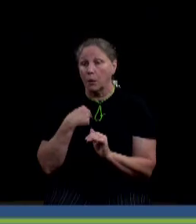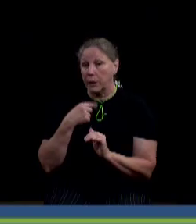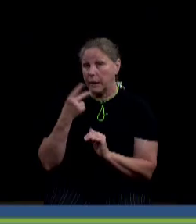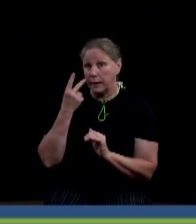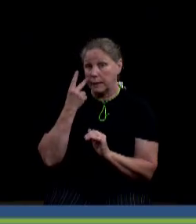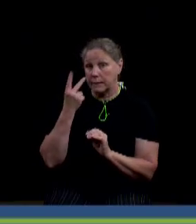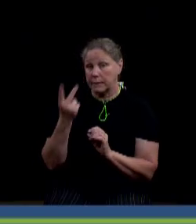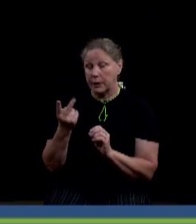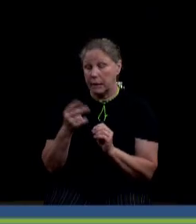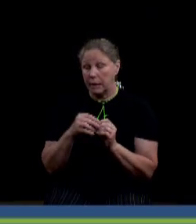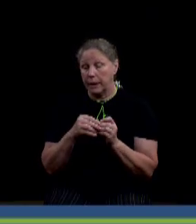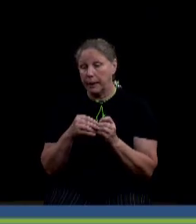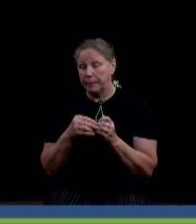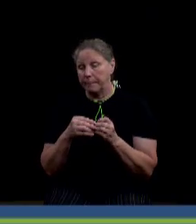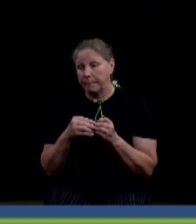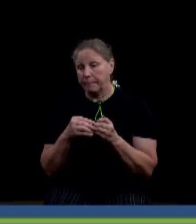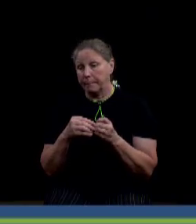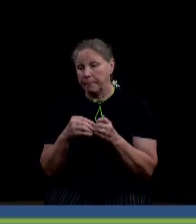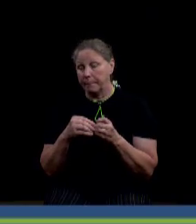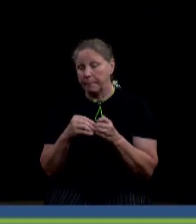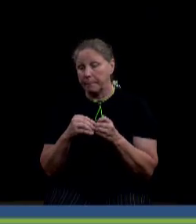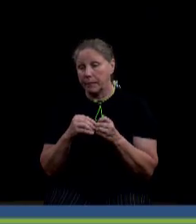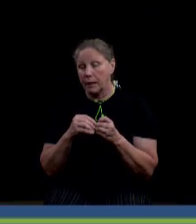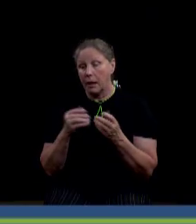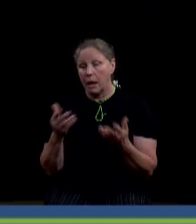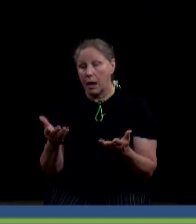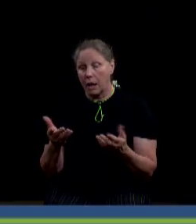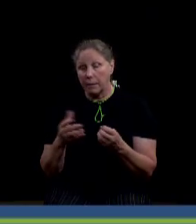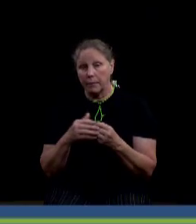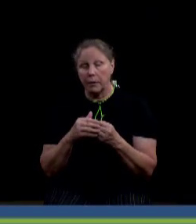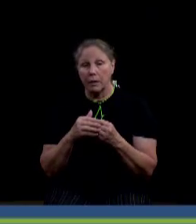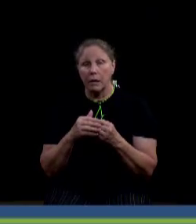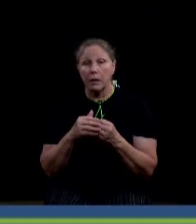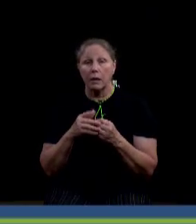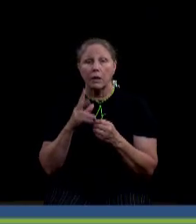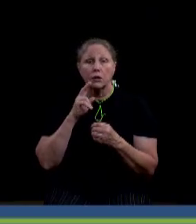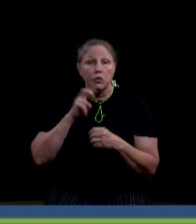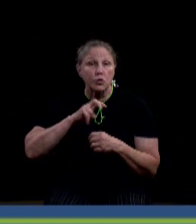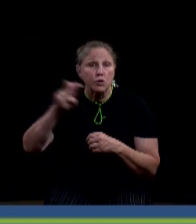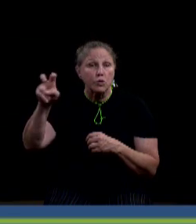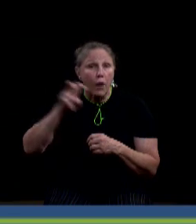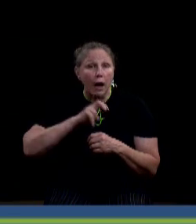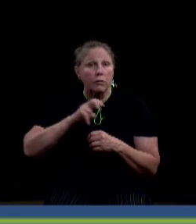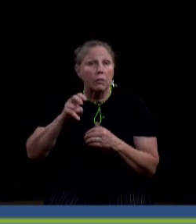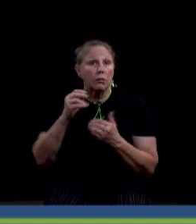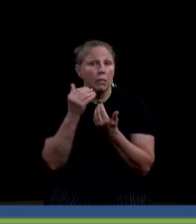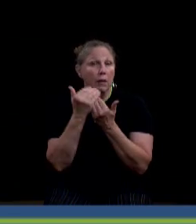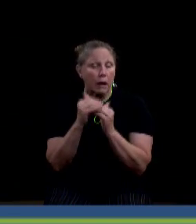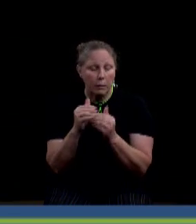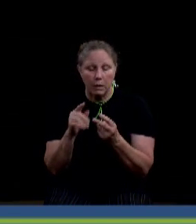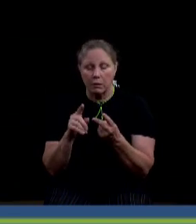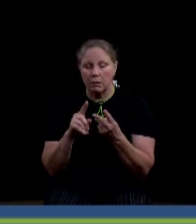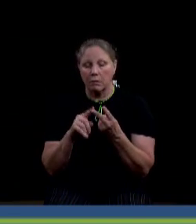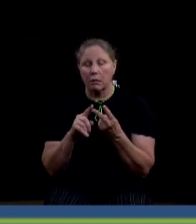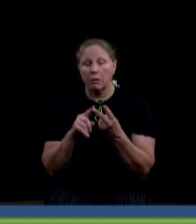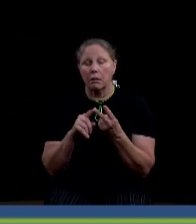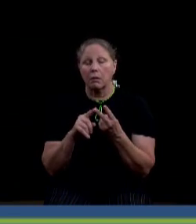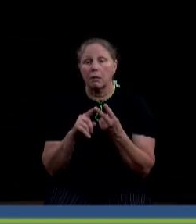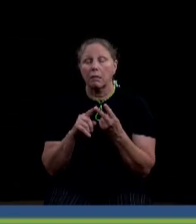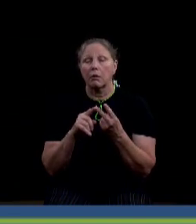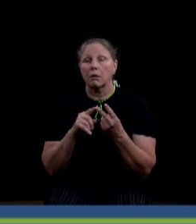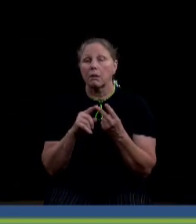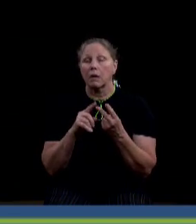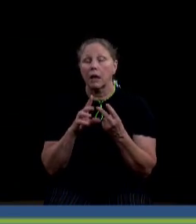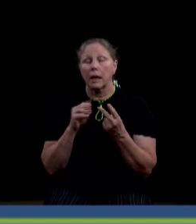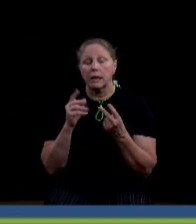the restrictions for travel and restrictions for shelter in place